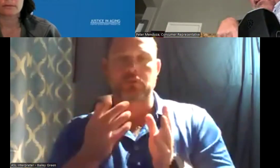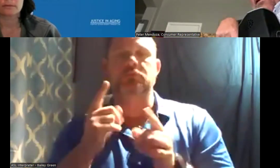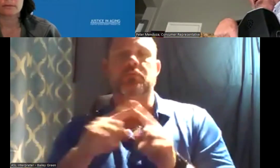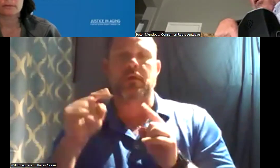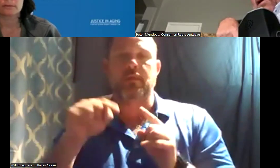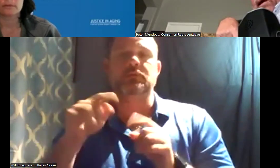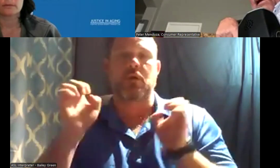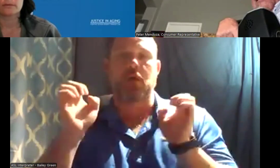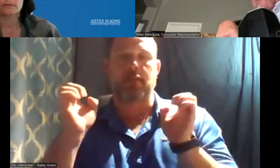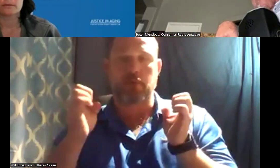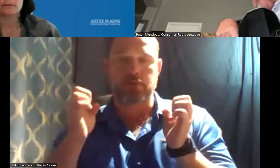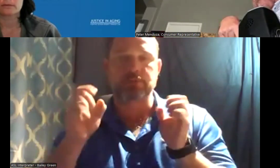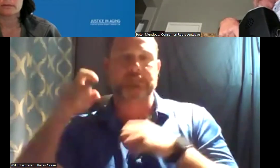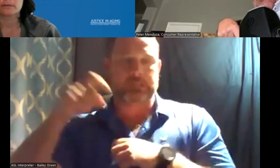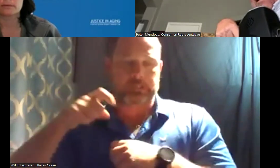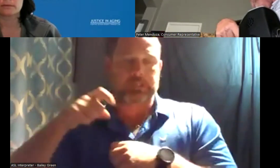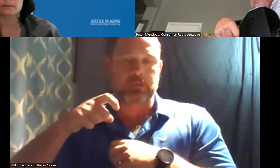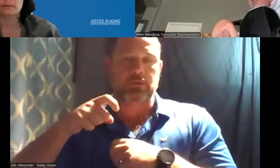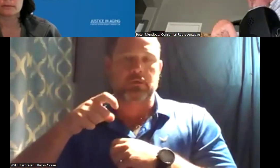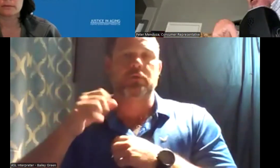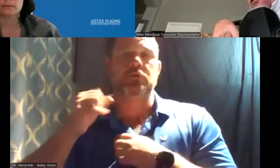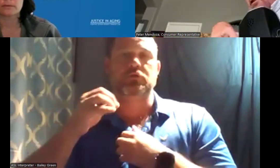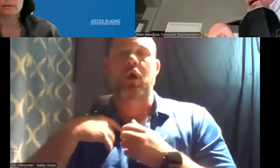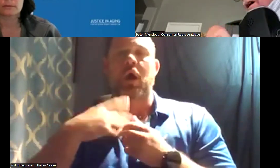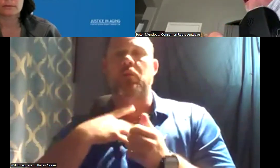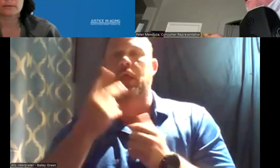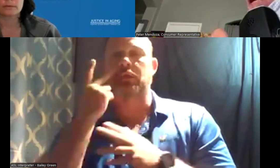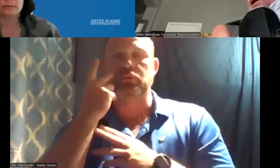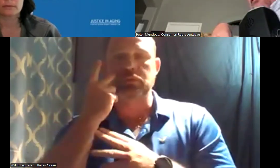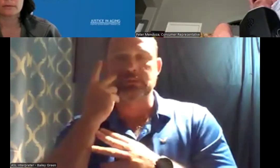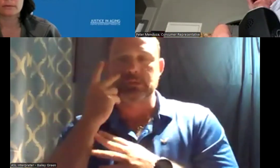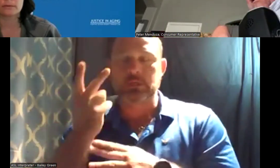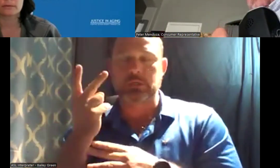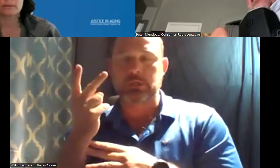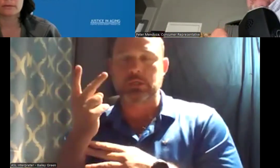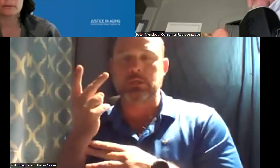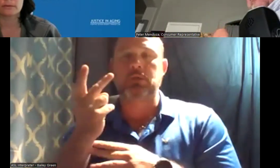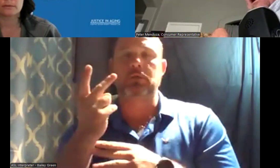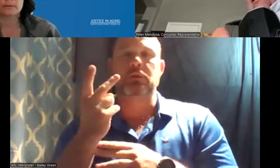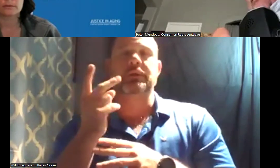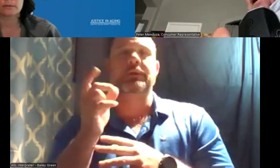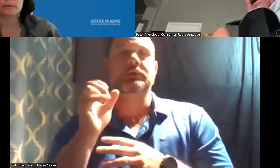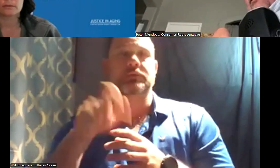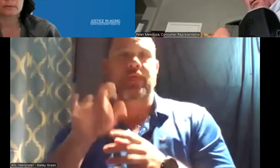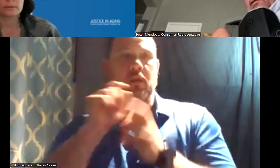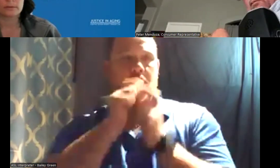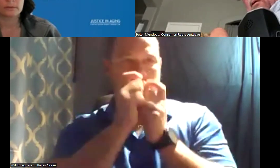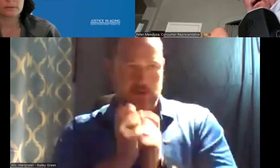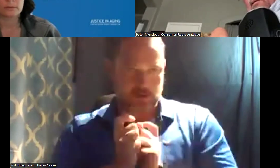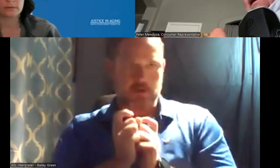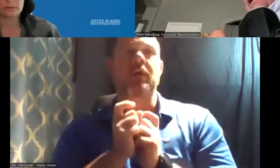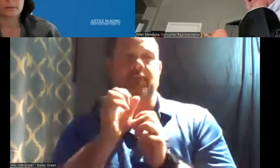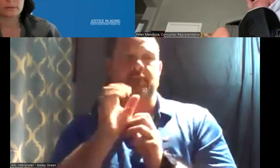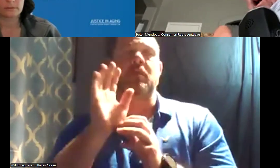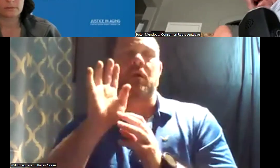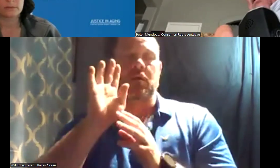an emergency need. So what I would like to see is an audit of the backup service